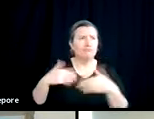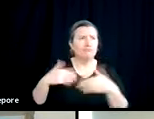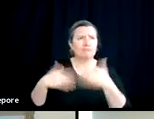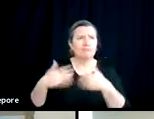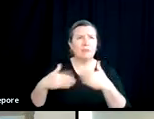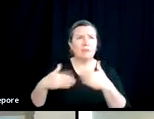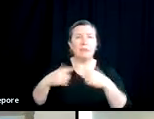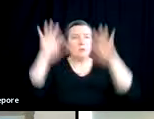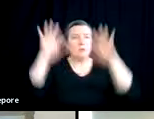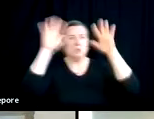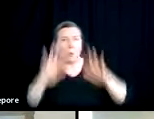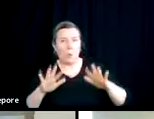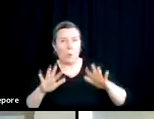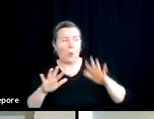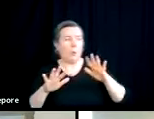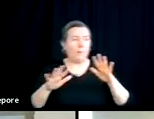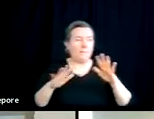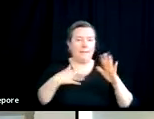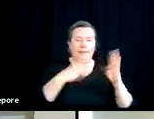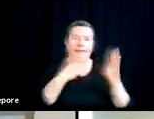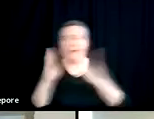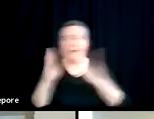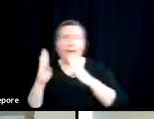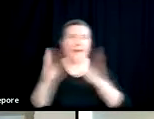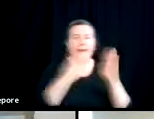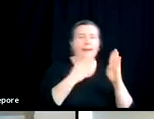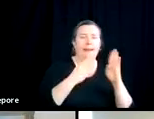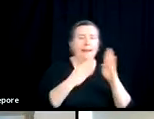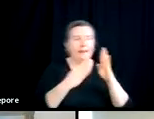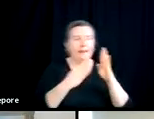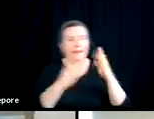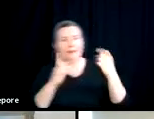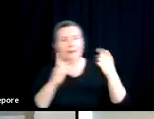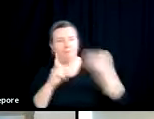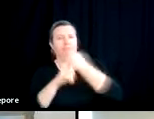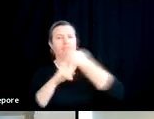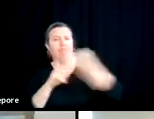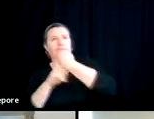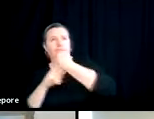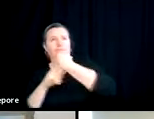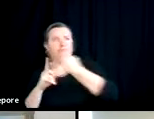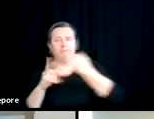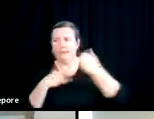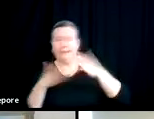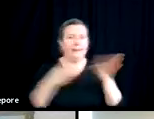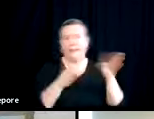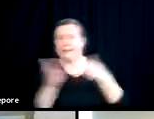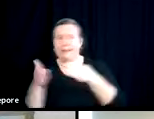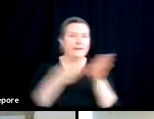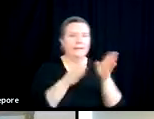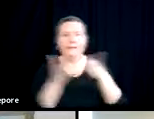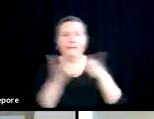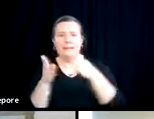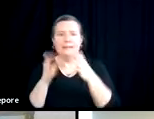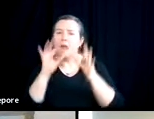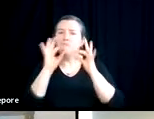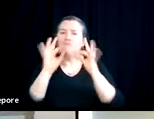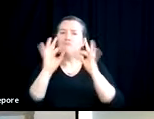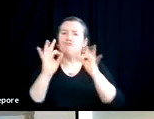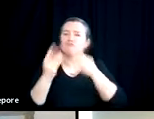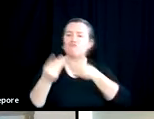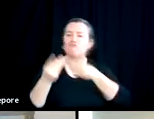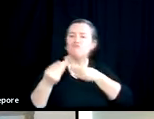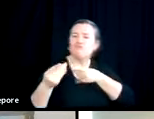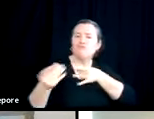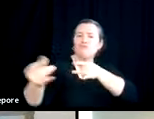clean. This winter, we're seeing the other side of that reality. Thank you for that. So before we go to Q&A, I think Michelle